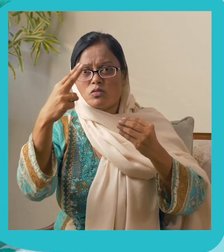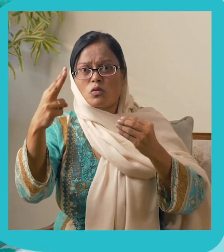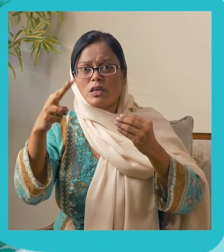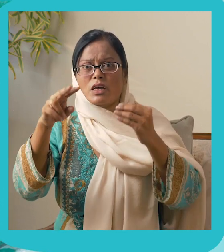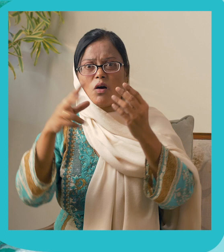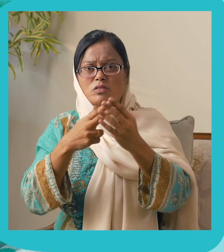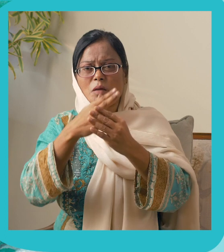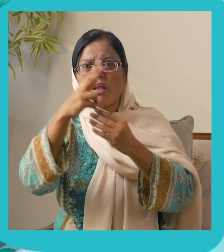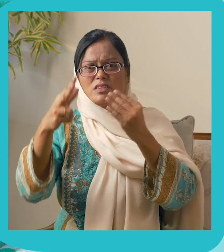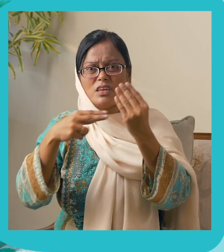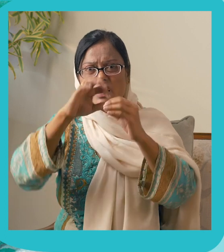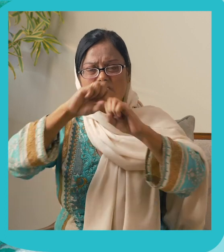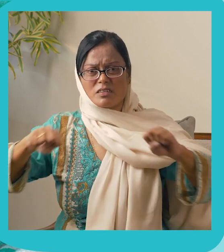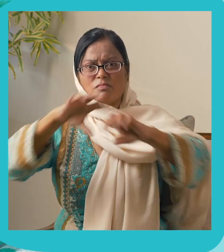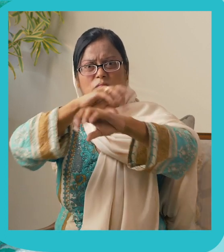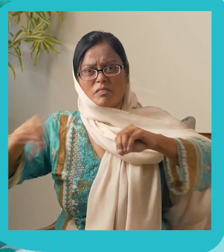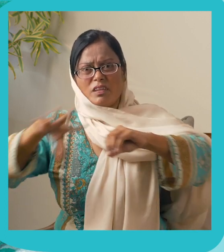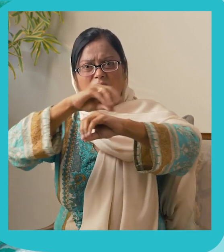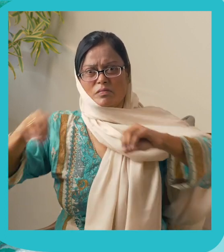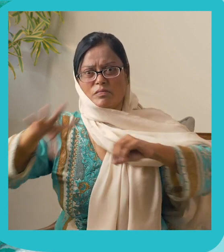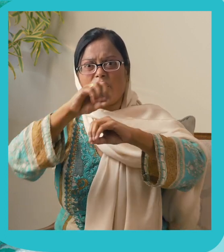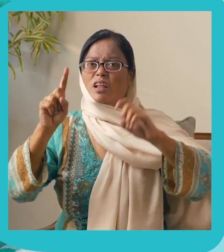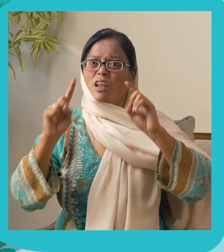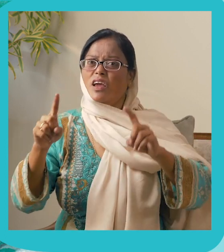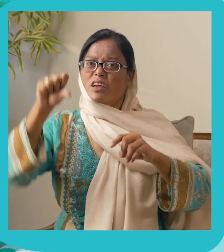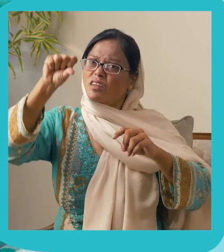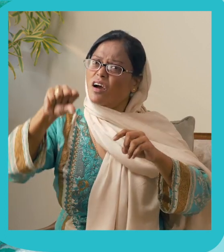tightly and wouldn't come off.